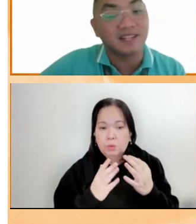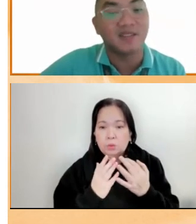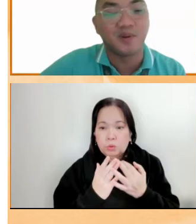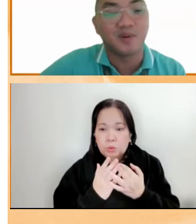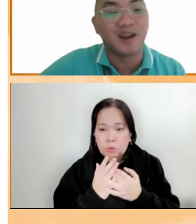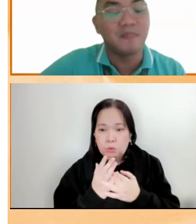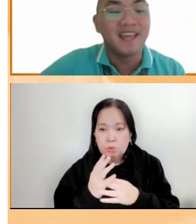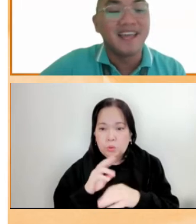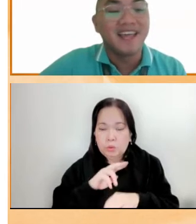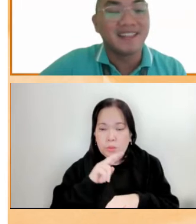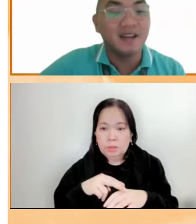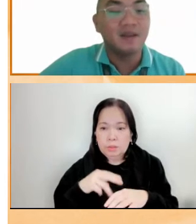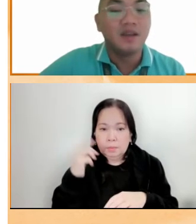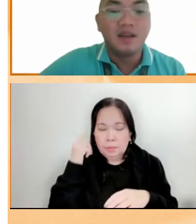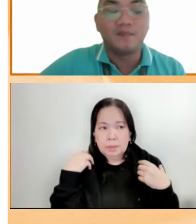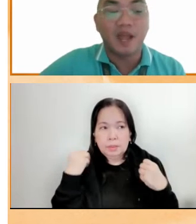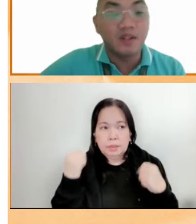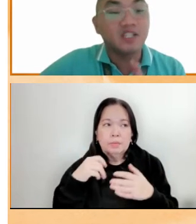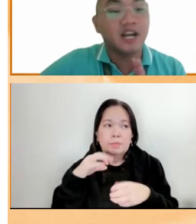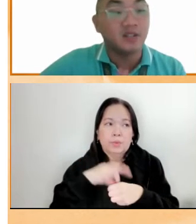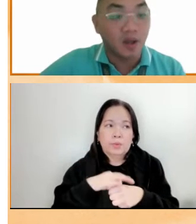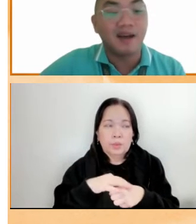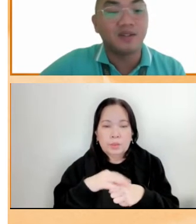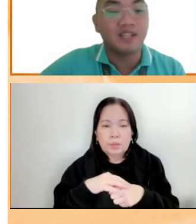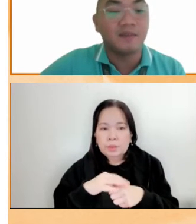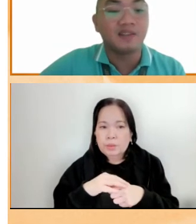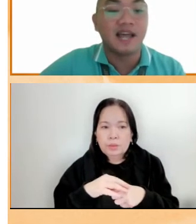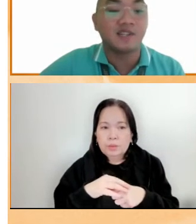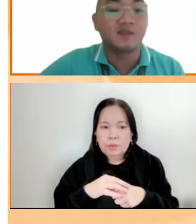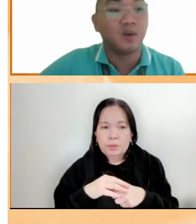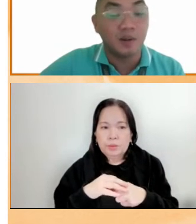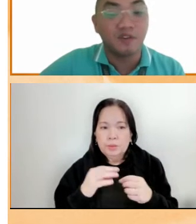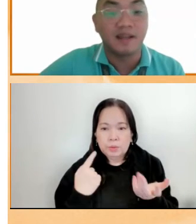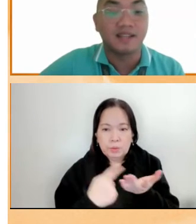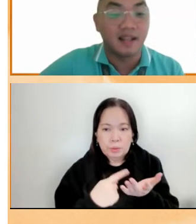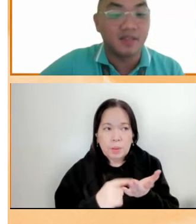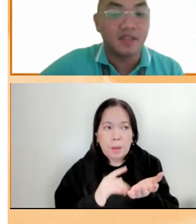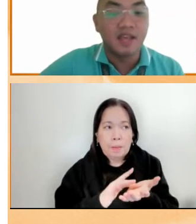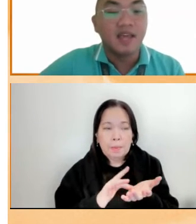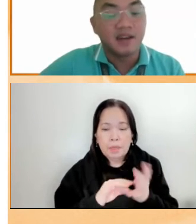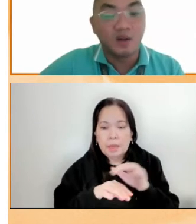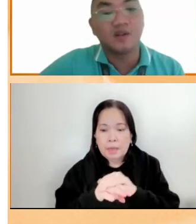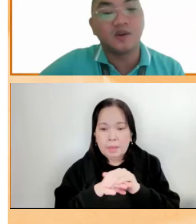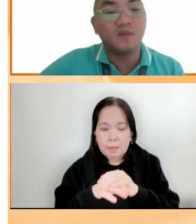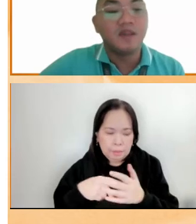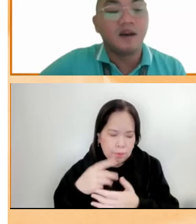National Mental Health Program. And then I will try to talk about the Medicine Access Program for mental health. And also, I